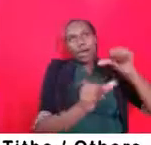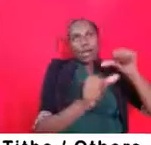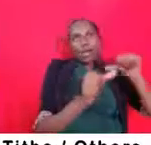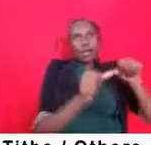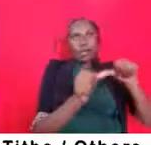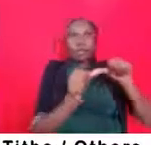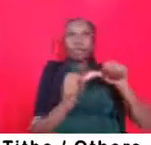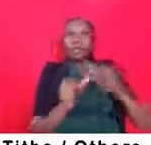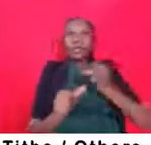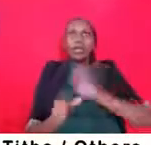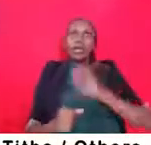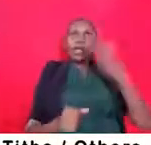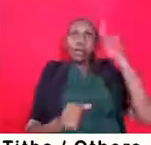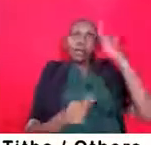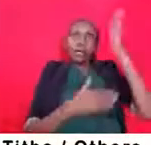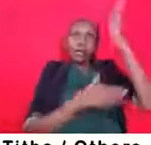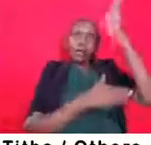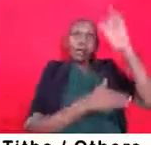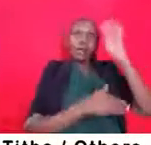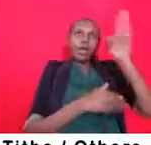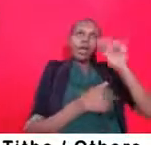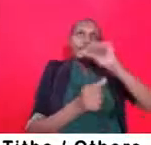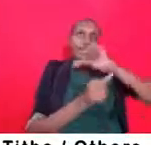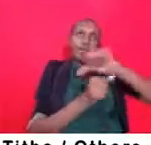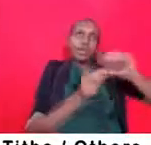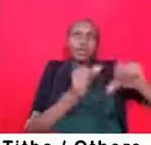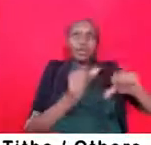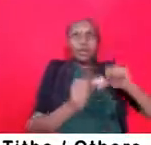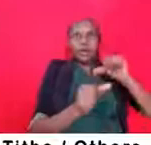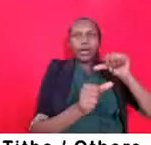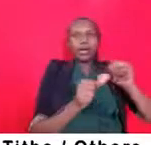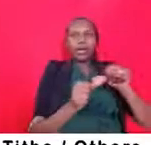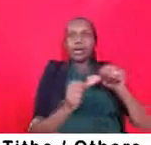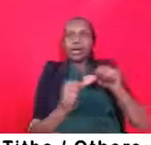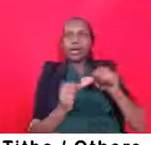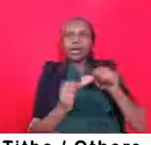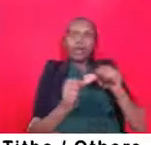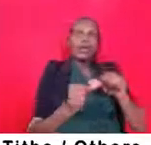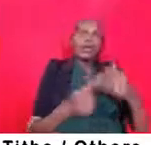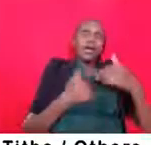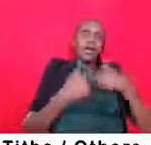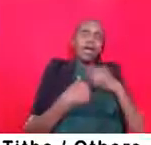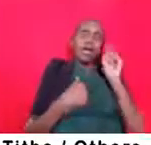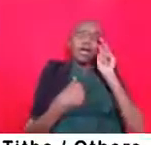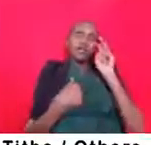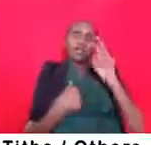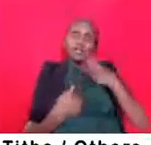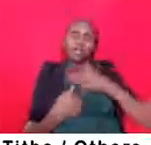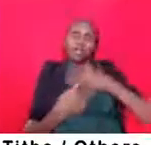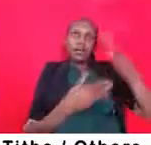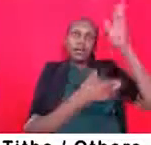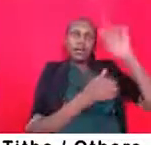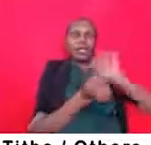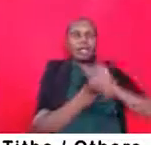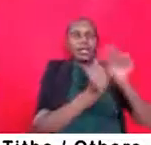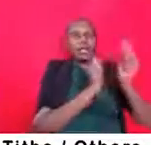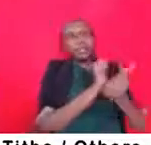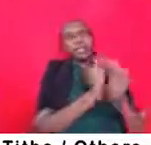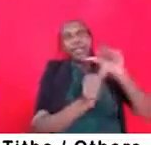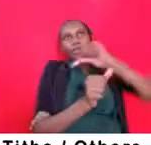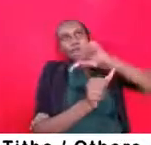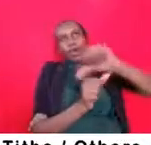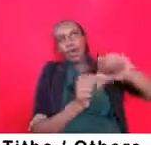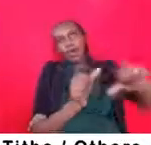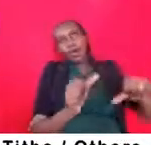time. I know my God will turn it around. I have seen my God turn it